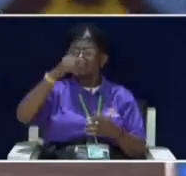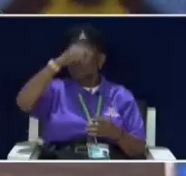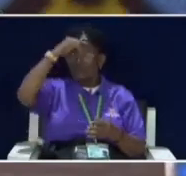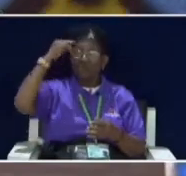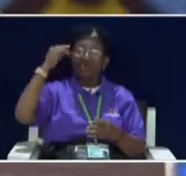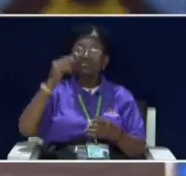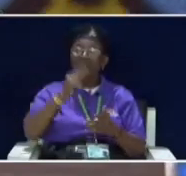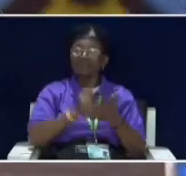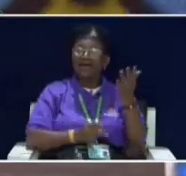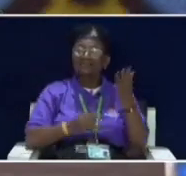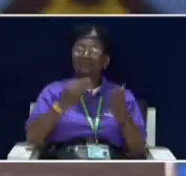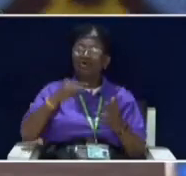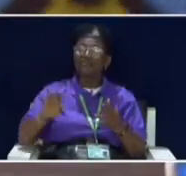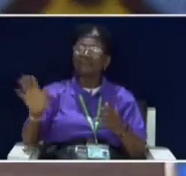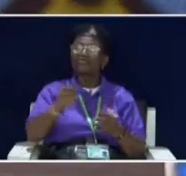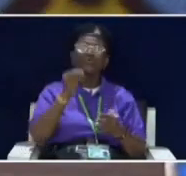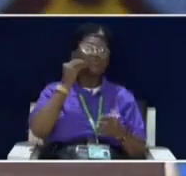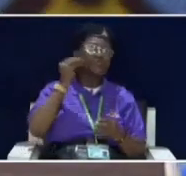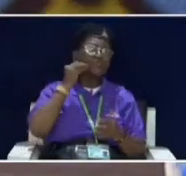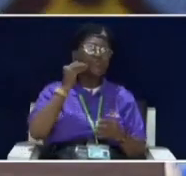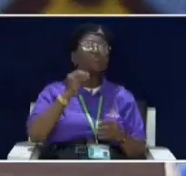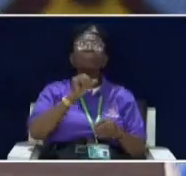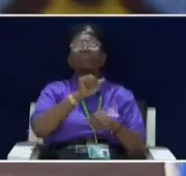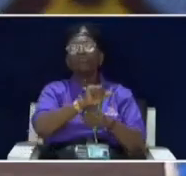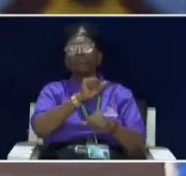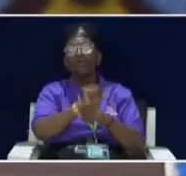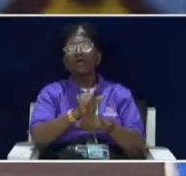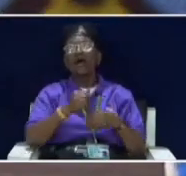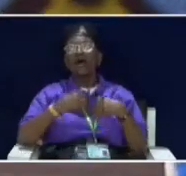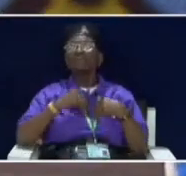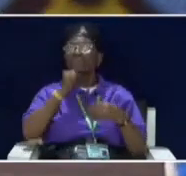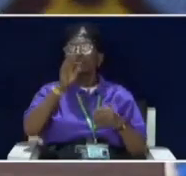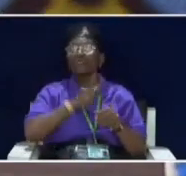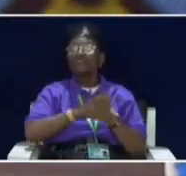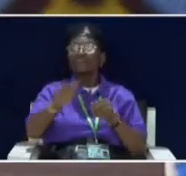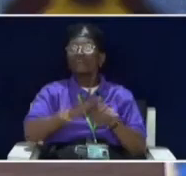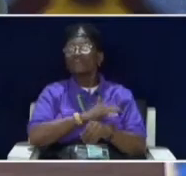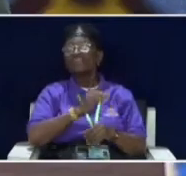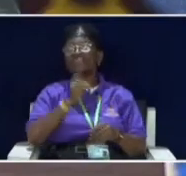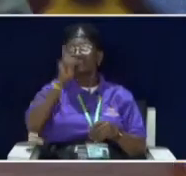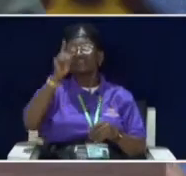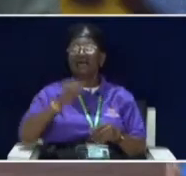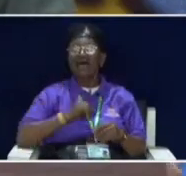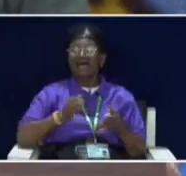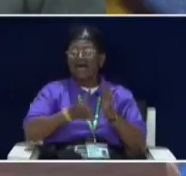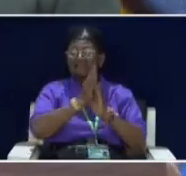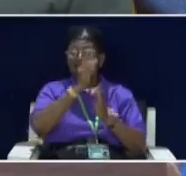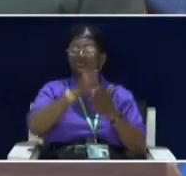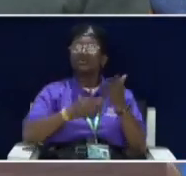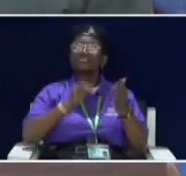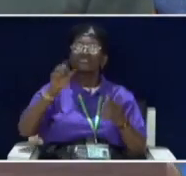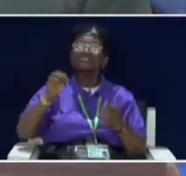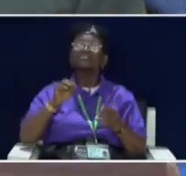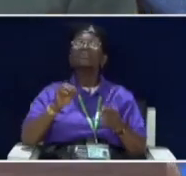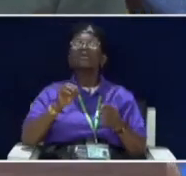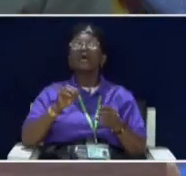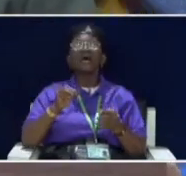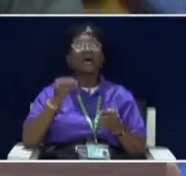of your assignment has not been fulfilled yet. And I asked, what is that assignment? They said, you are a miracle baby.